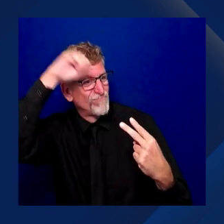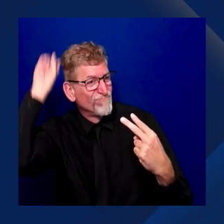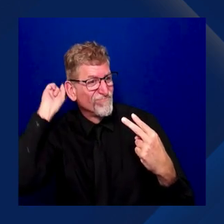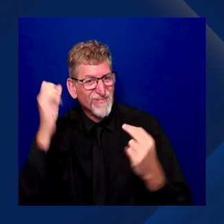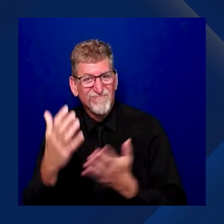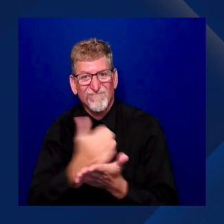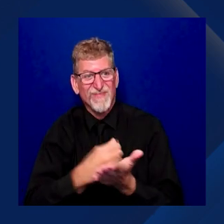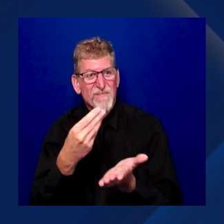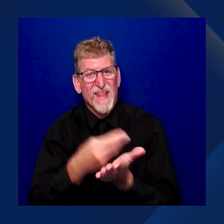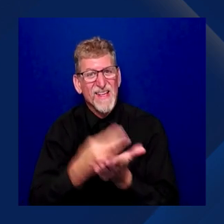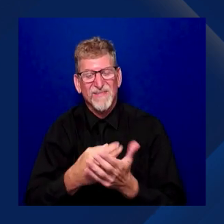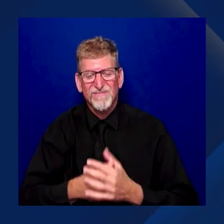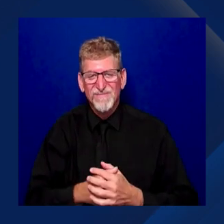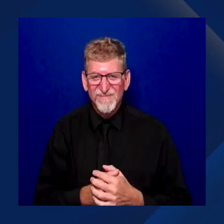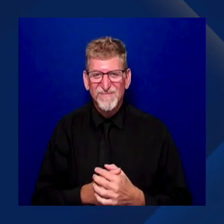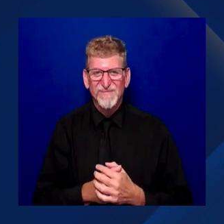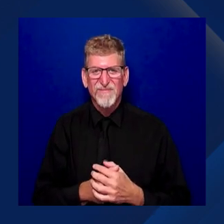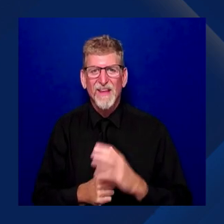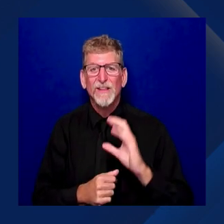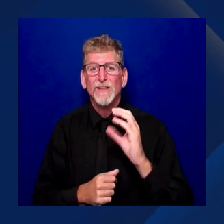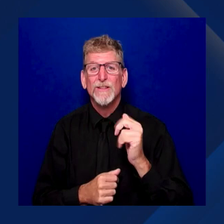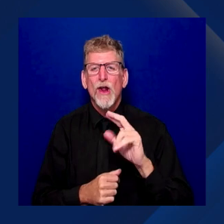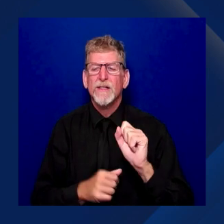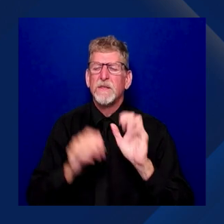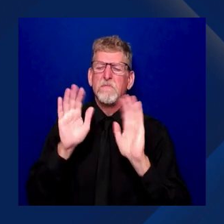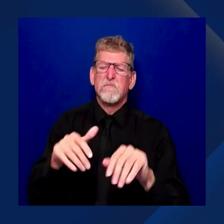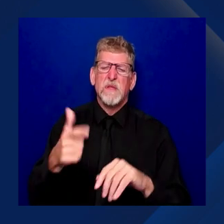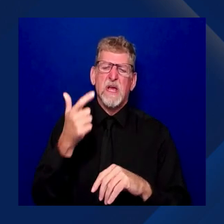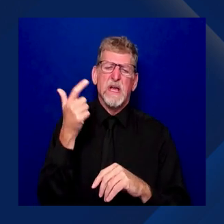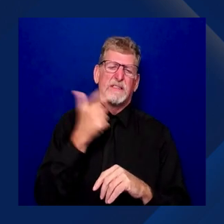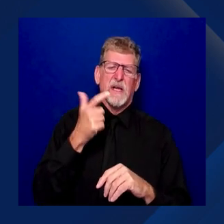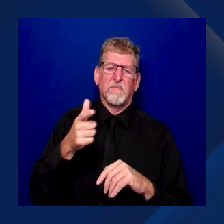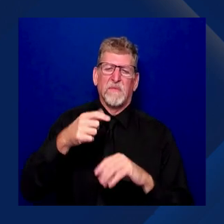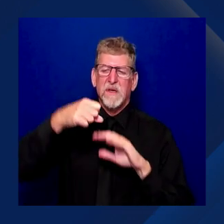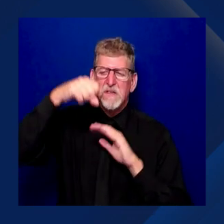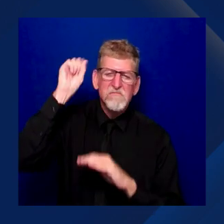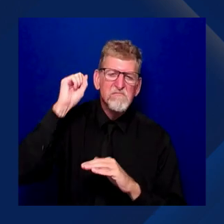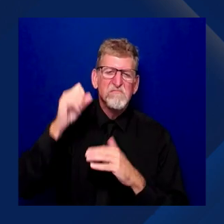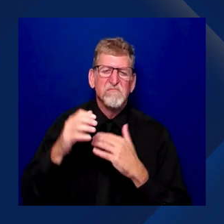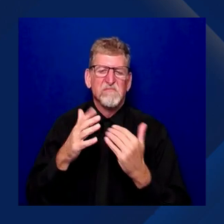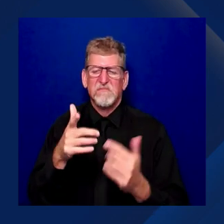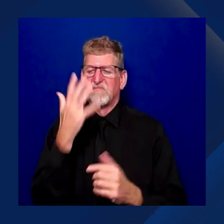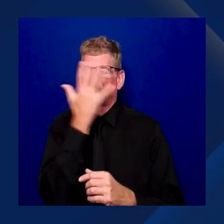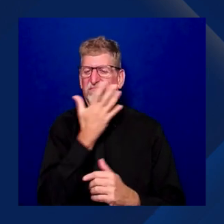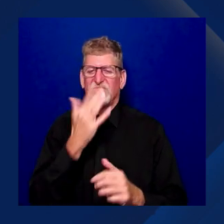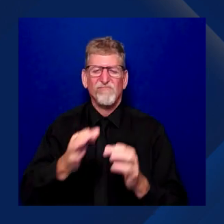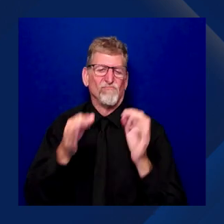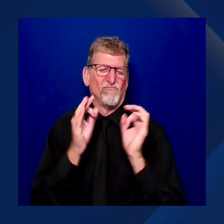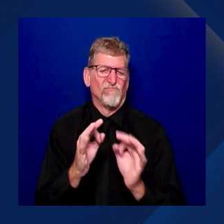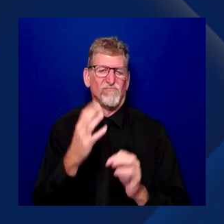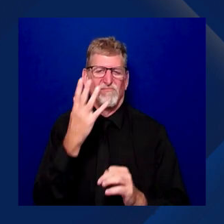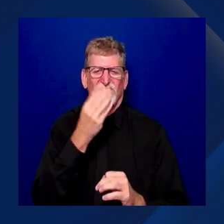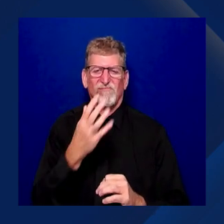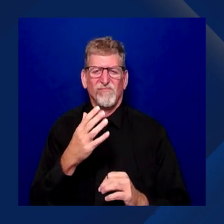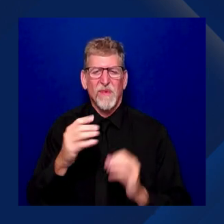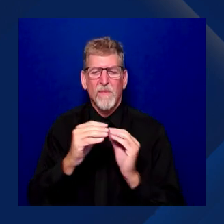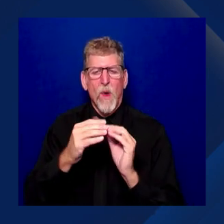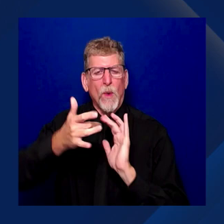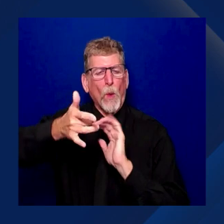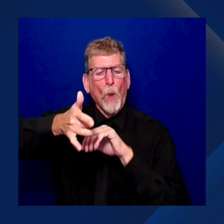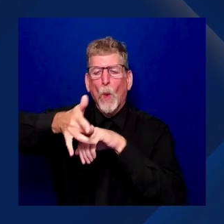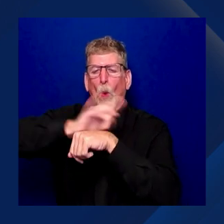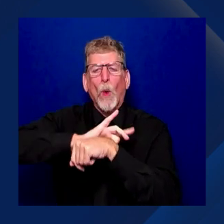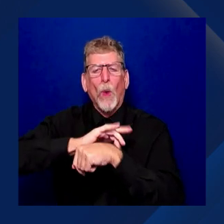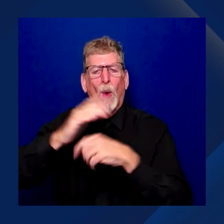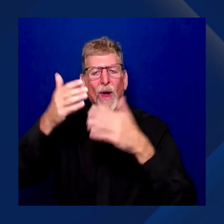It's gonna work for you. Thanks, man. It's gonna work for you, man. You got a good face. You got a good face. All right. I need more aerodynamic. All right. Kamala Harris is now